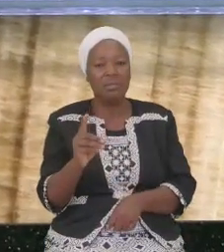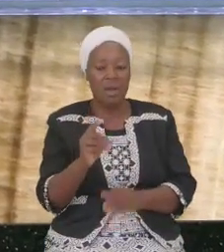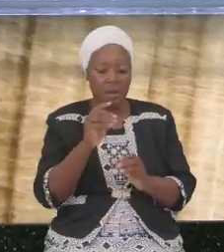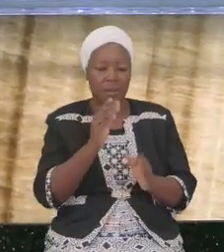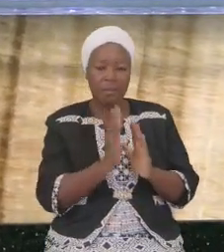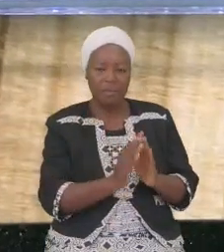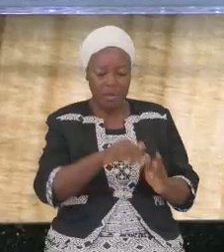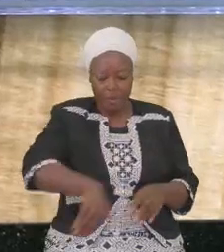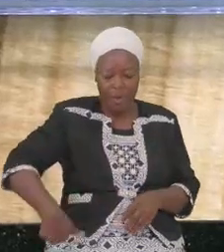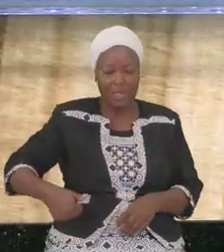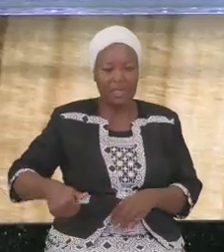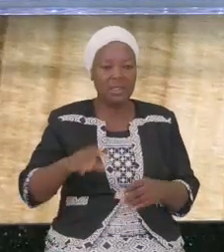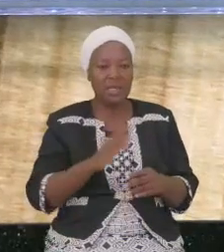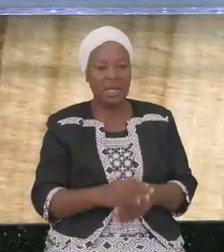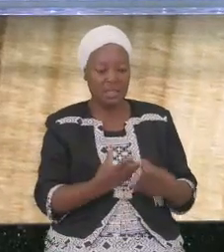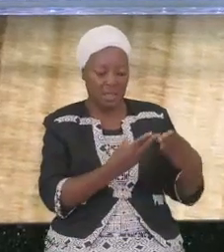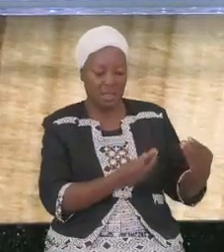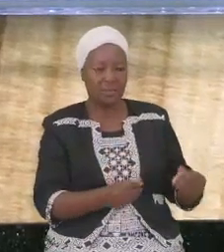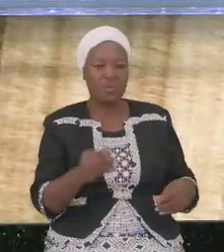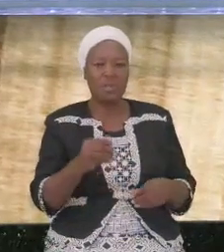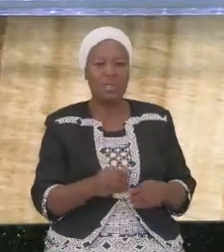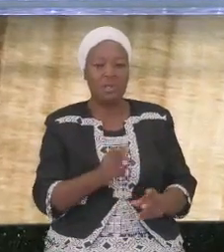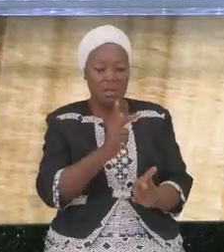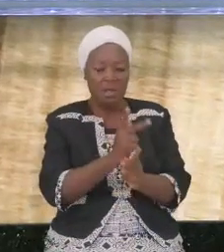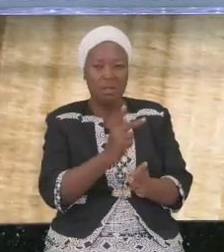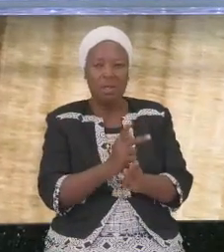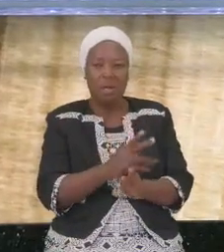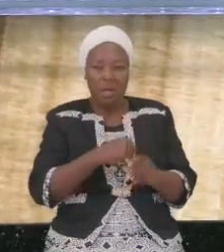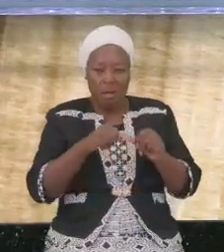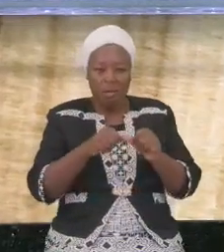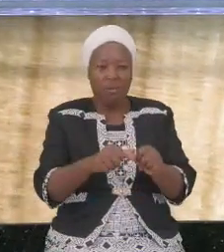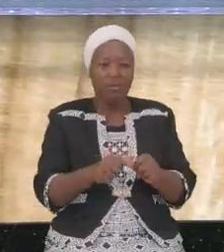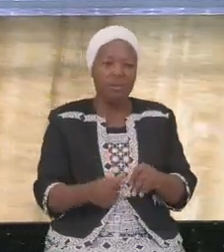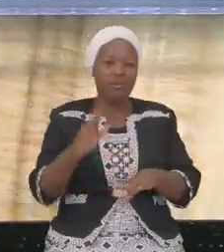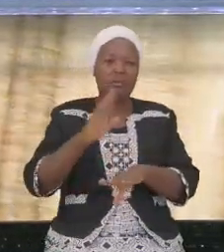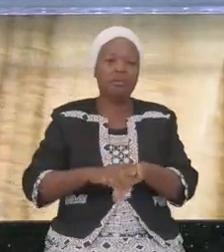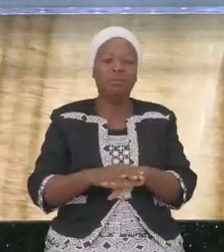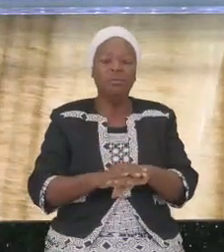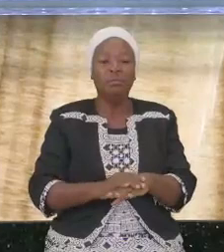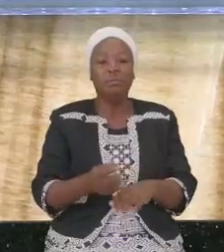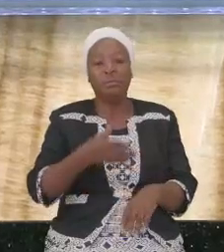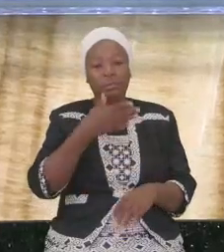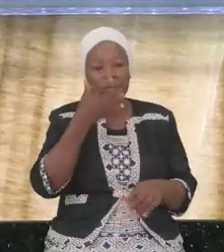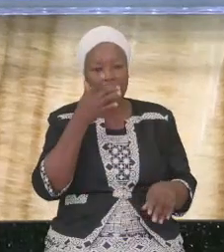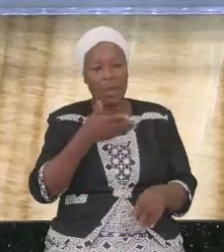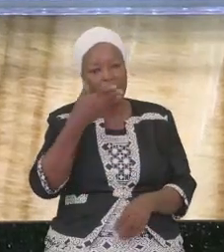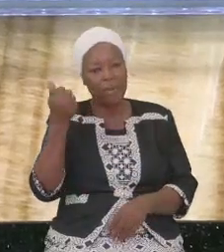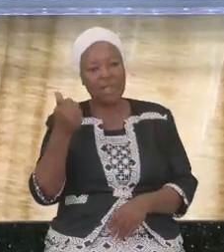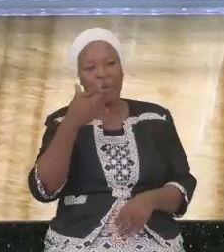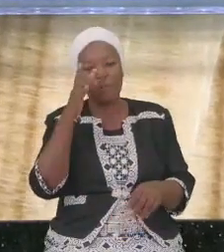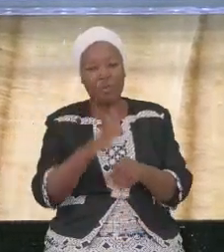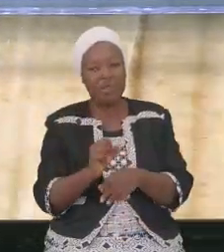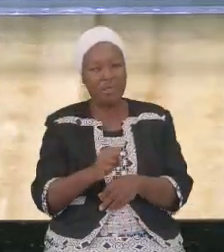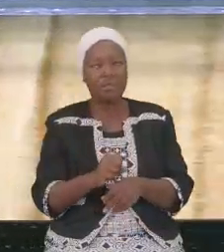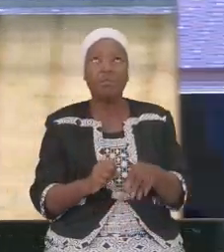planted, settled, sustained upon better promises. He